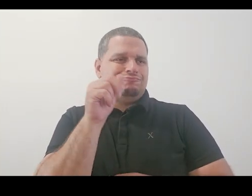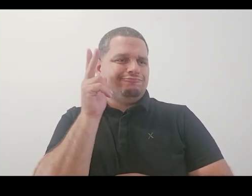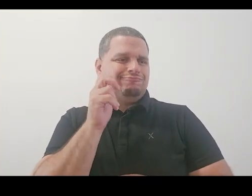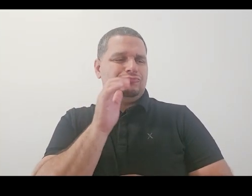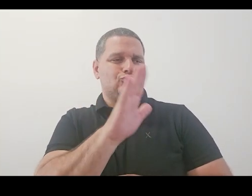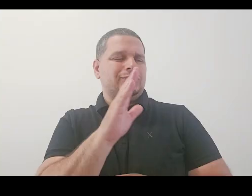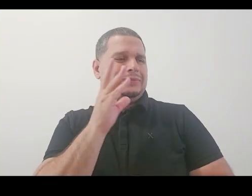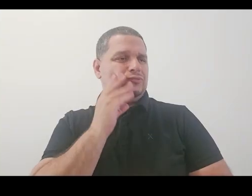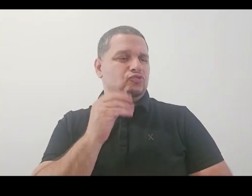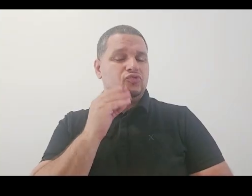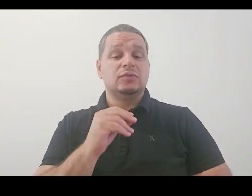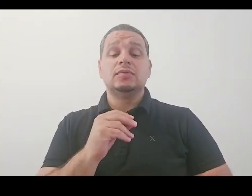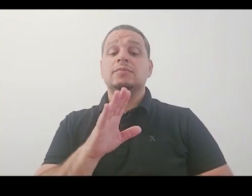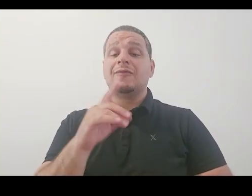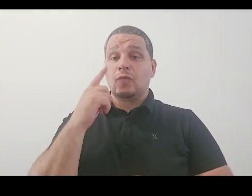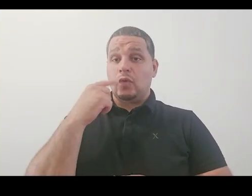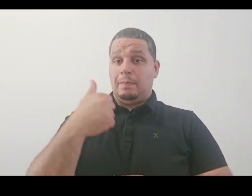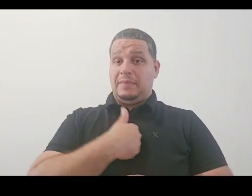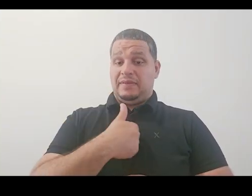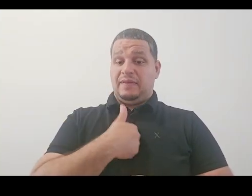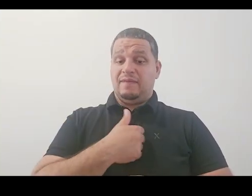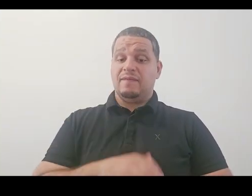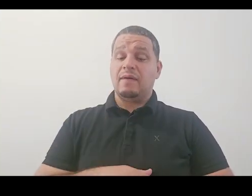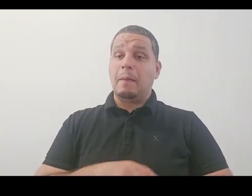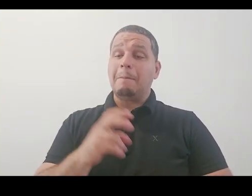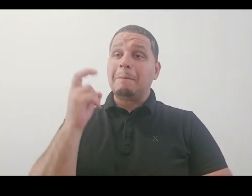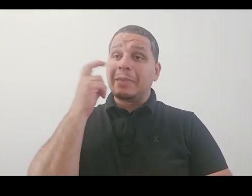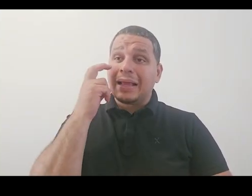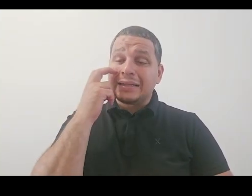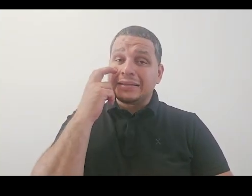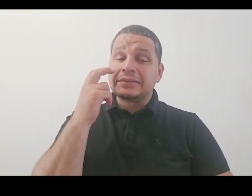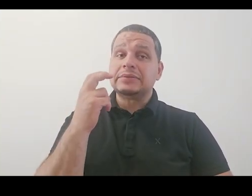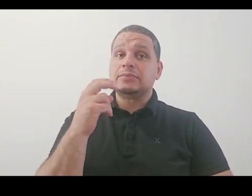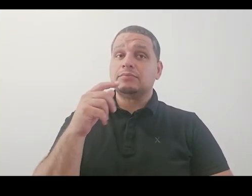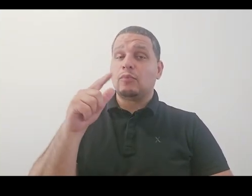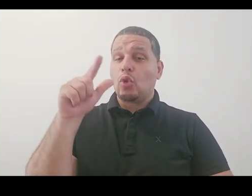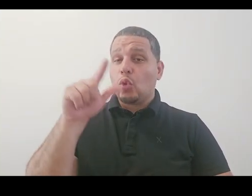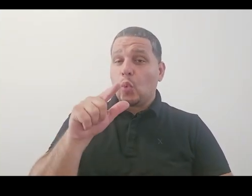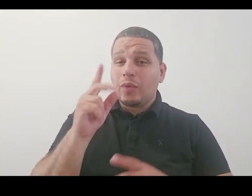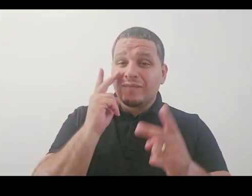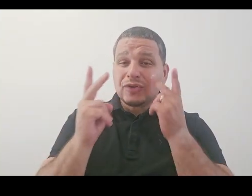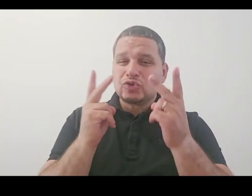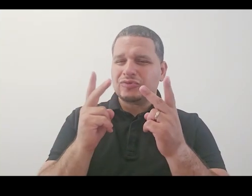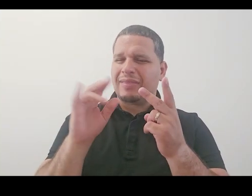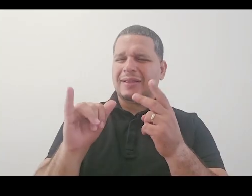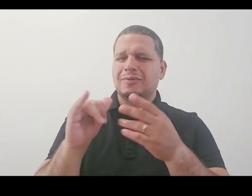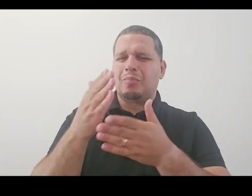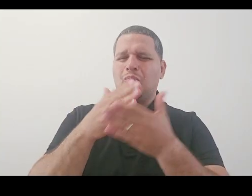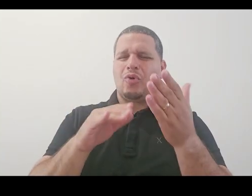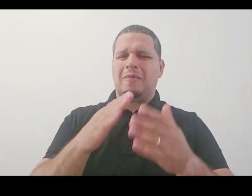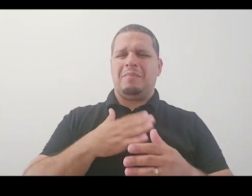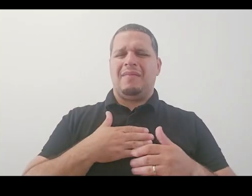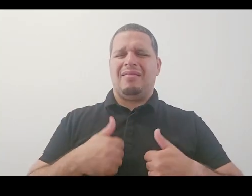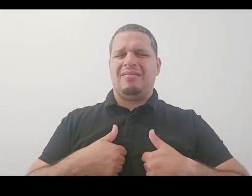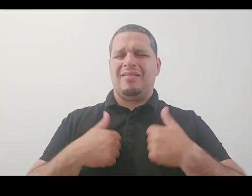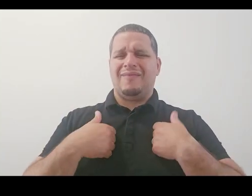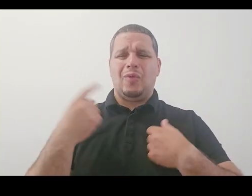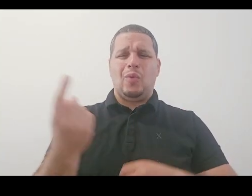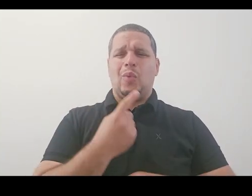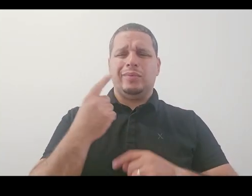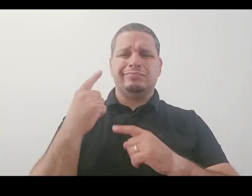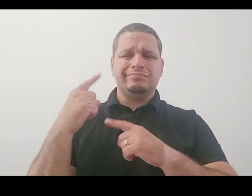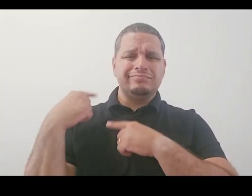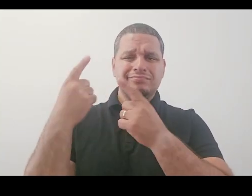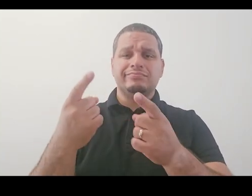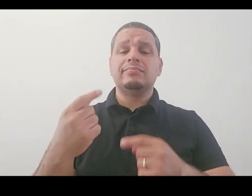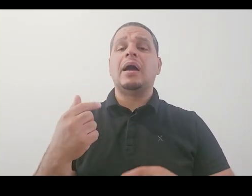So, I would say for me, blindness and low vision is a part of my life and has always been.